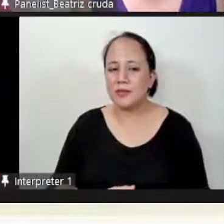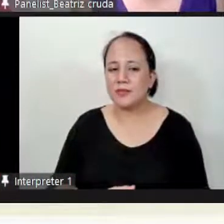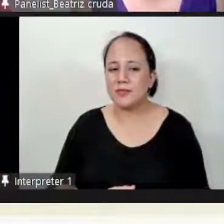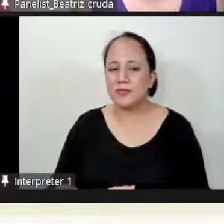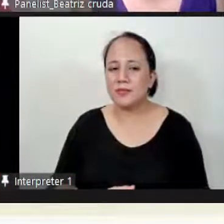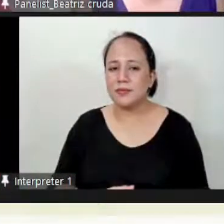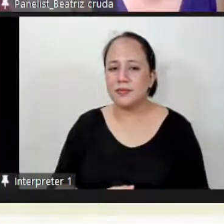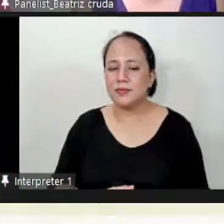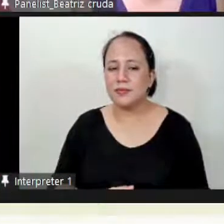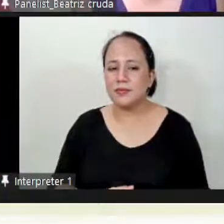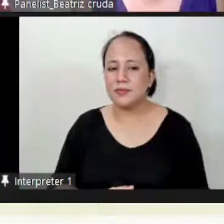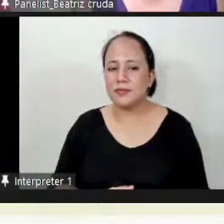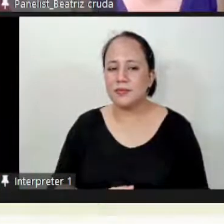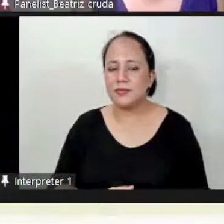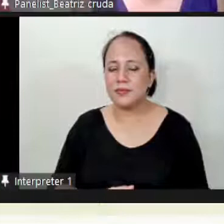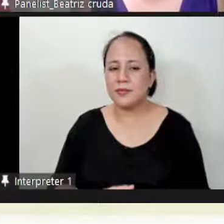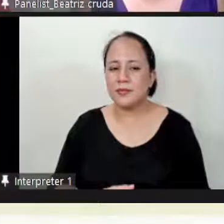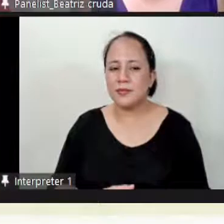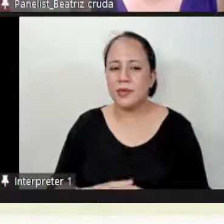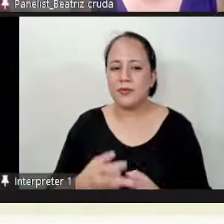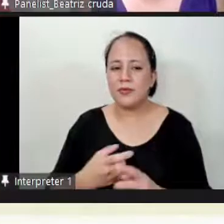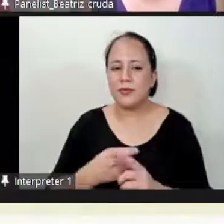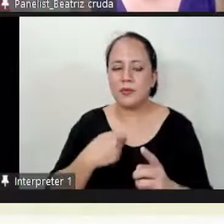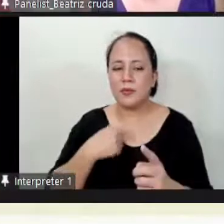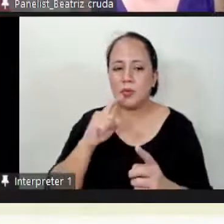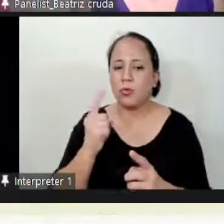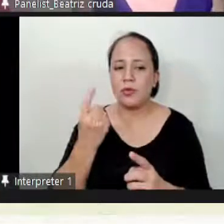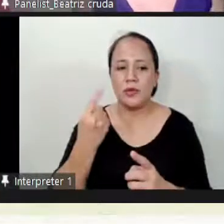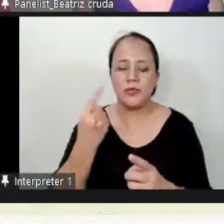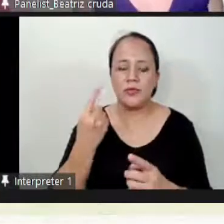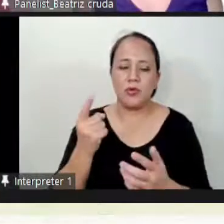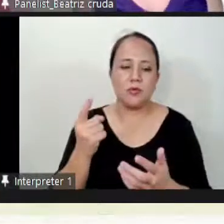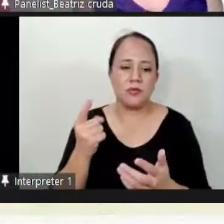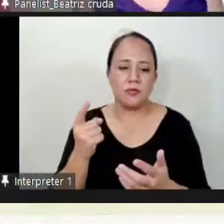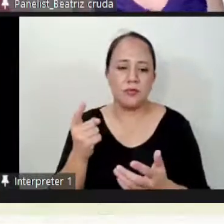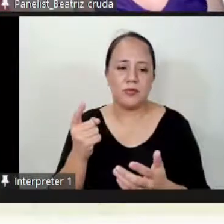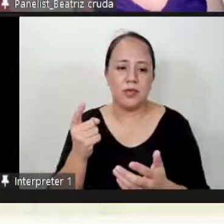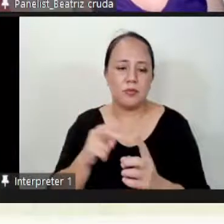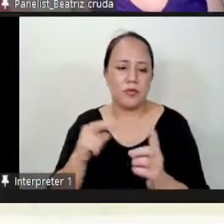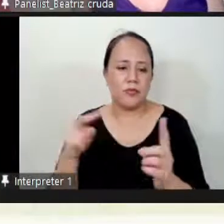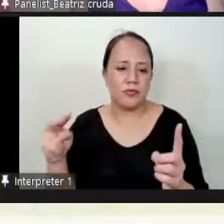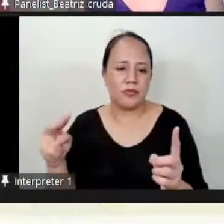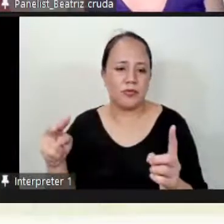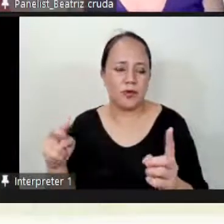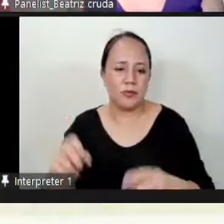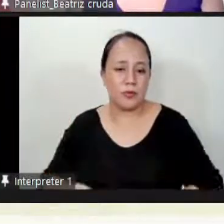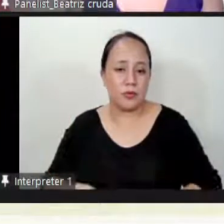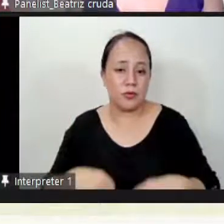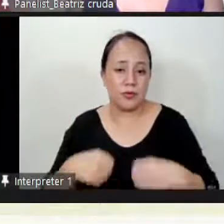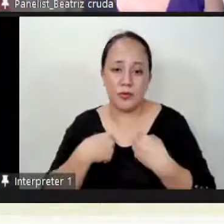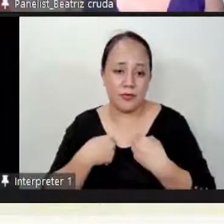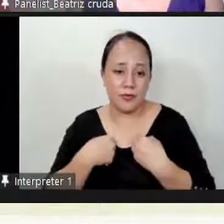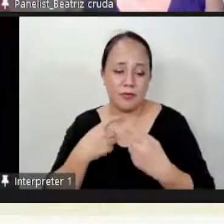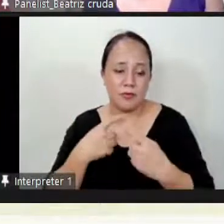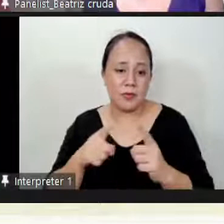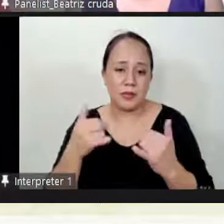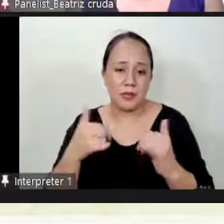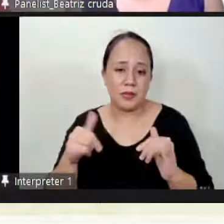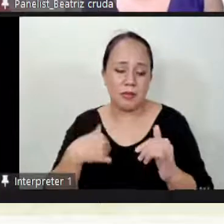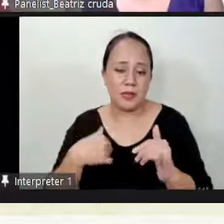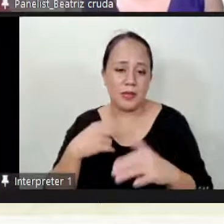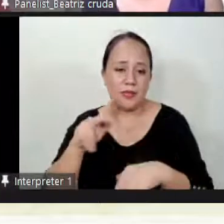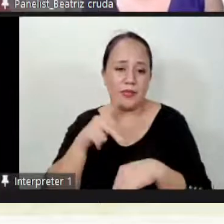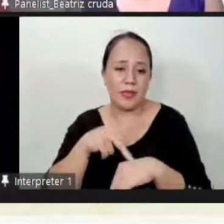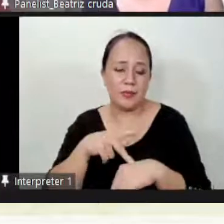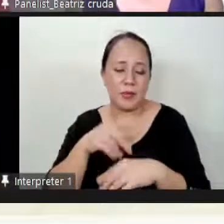not just from hospice, or not just from the point of view of survivors, but also from the